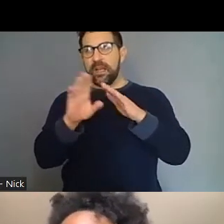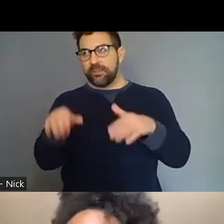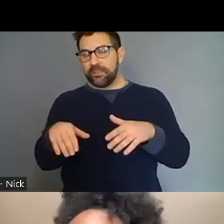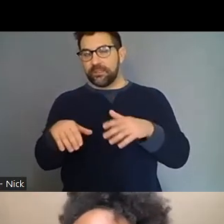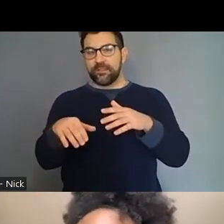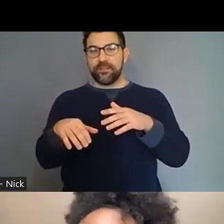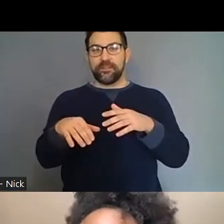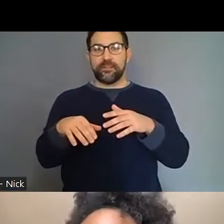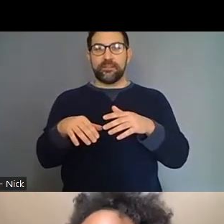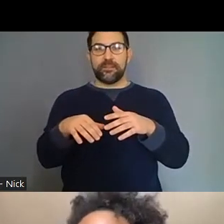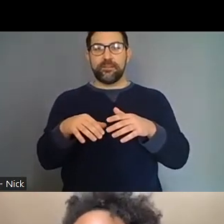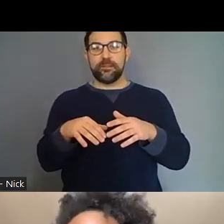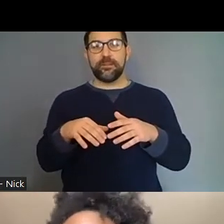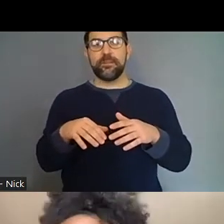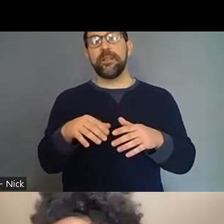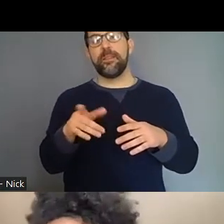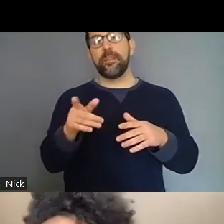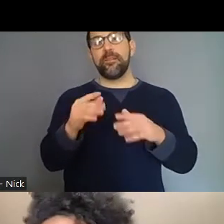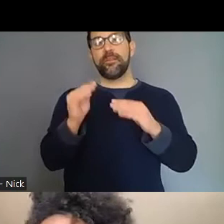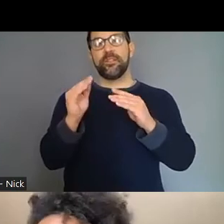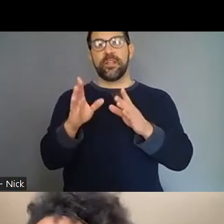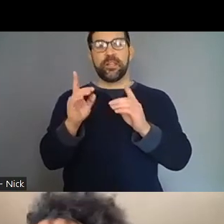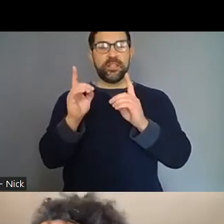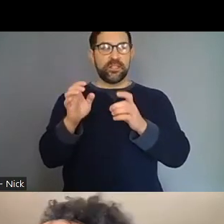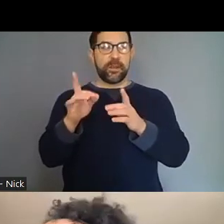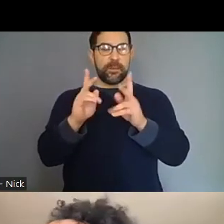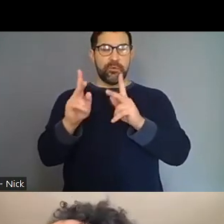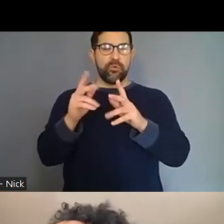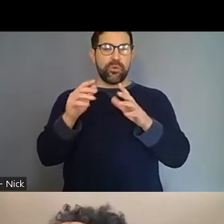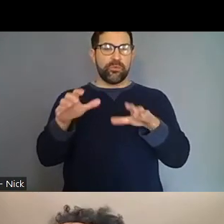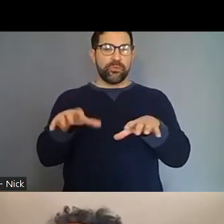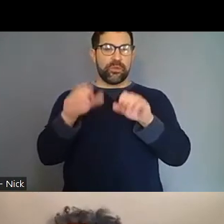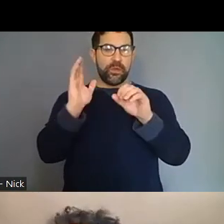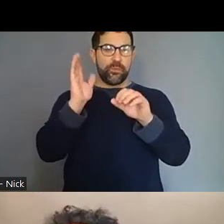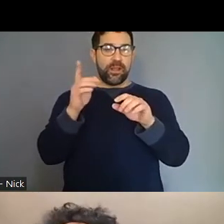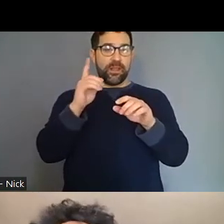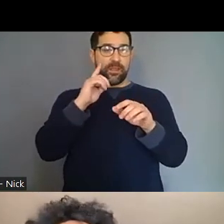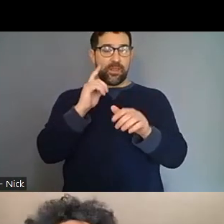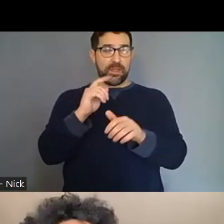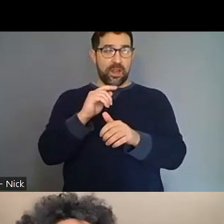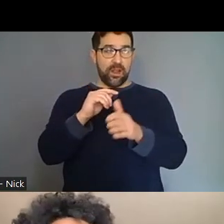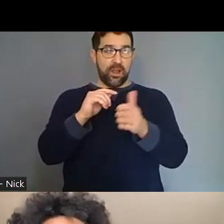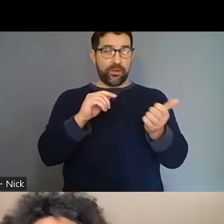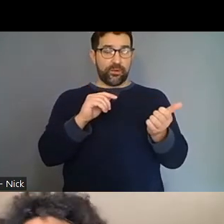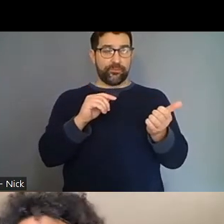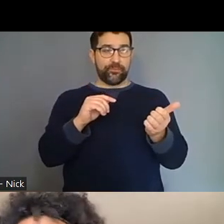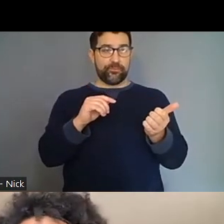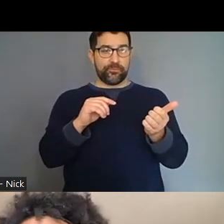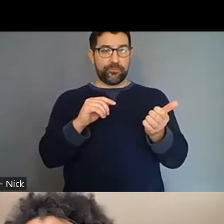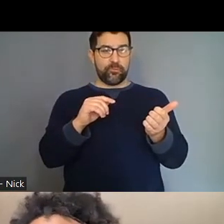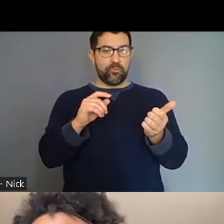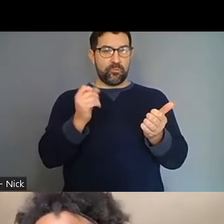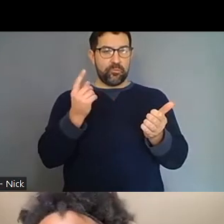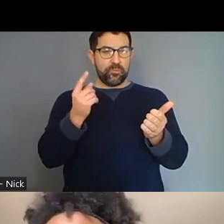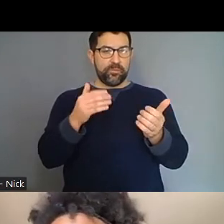that's educating people, we're going to do it. I think the other thing too is that way too often